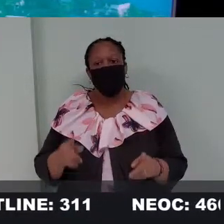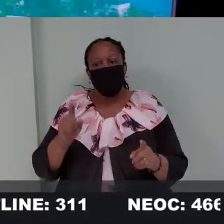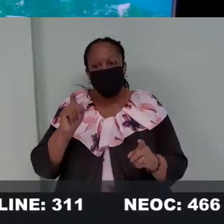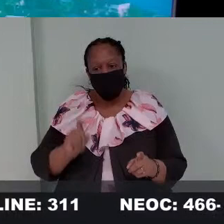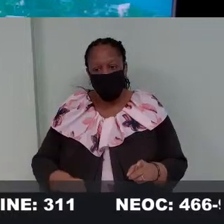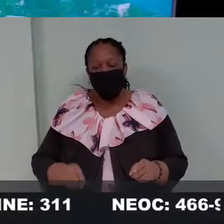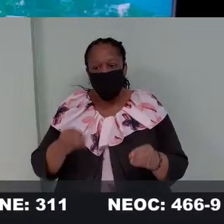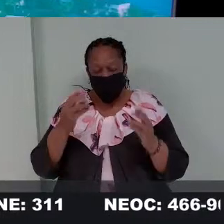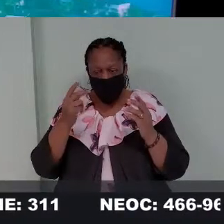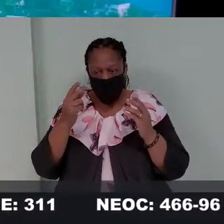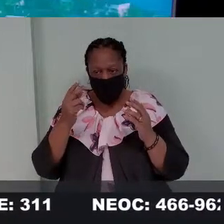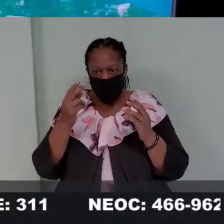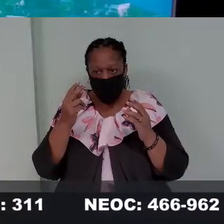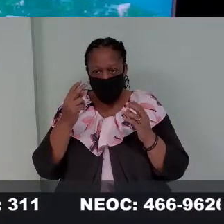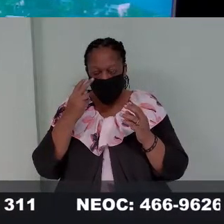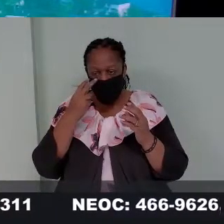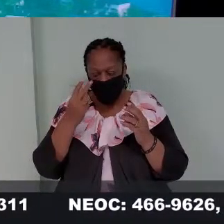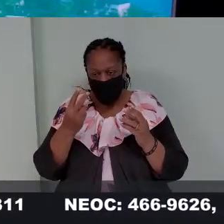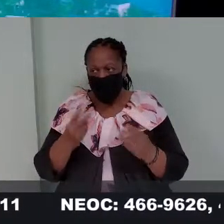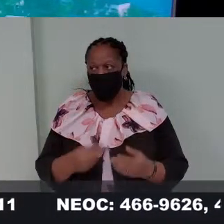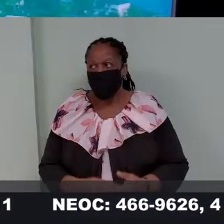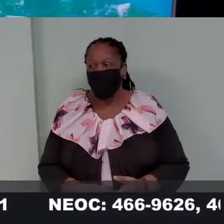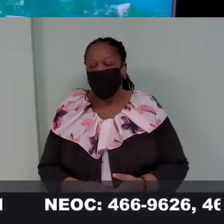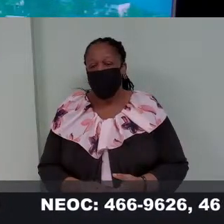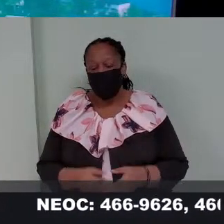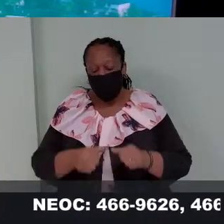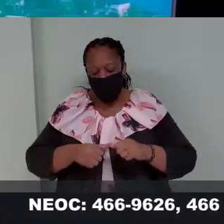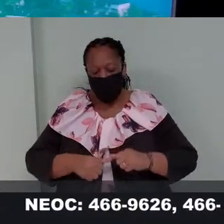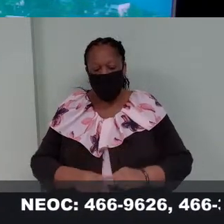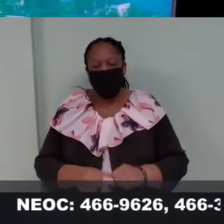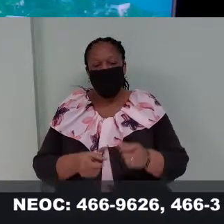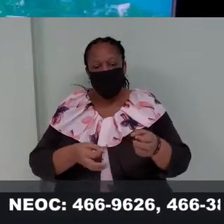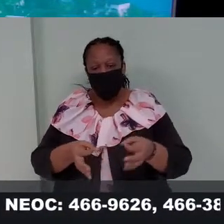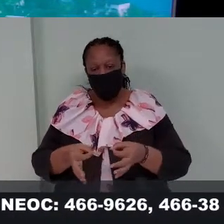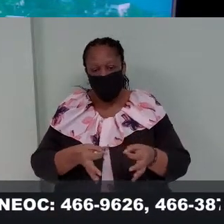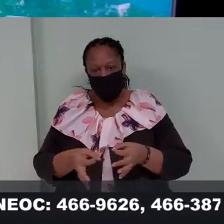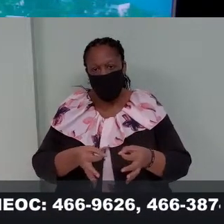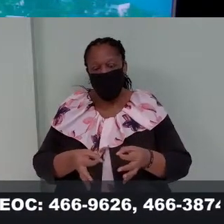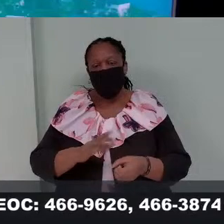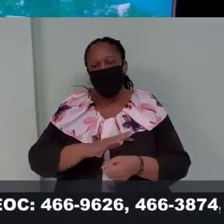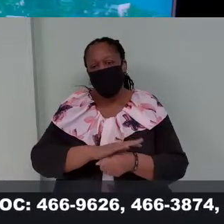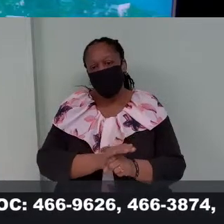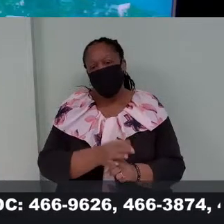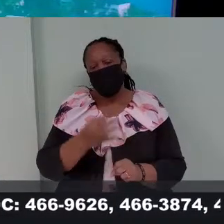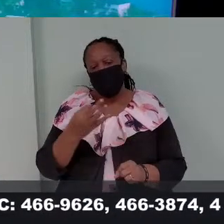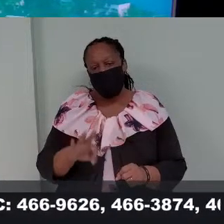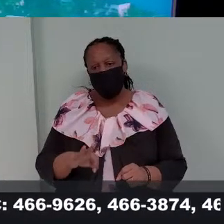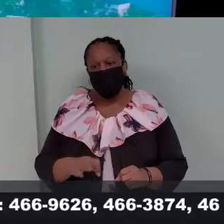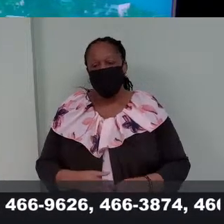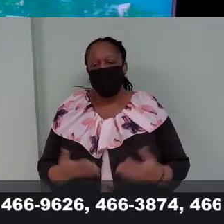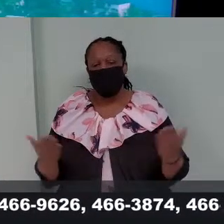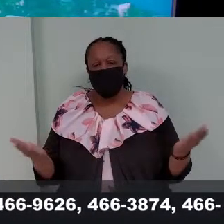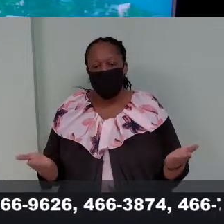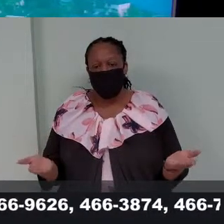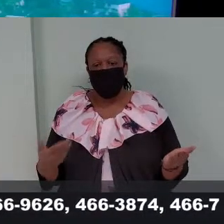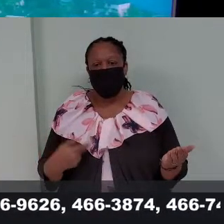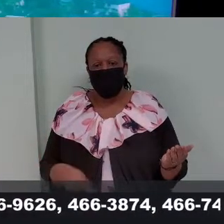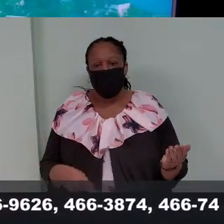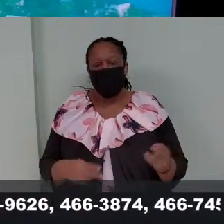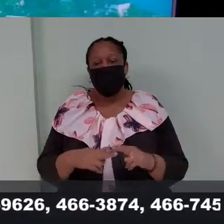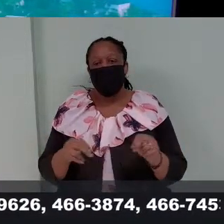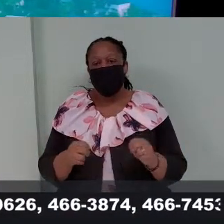approach as we continue to manage the COVID-19 pandemic here in St.